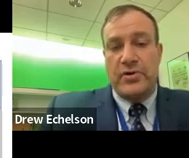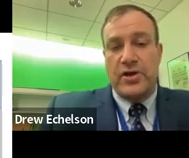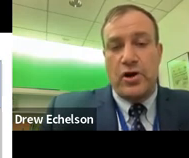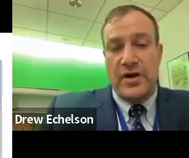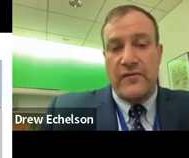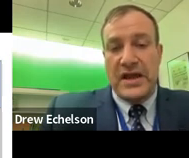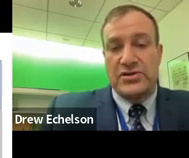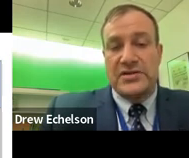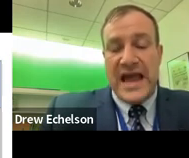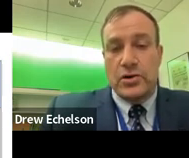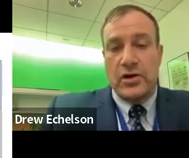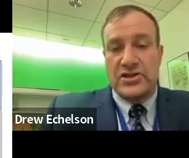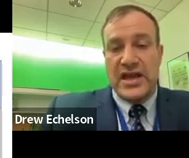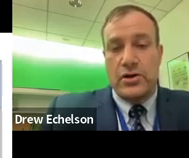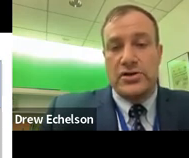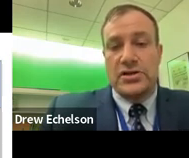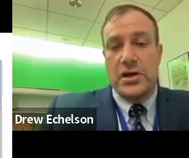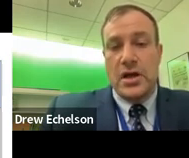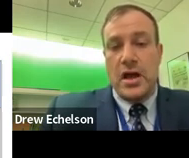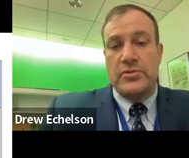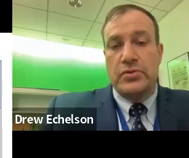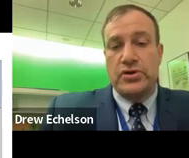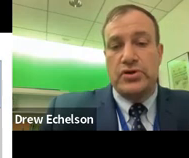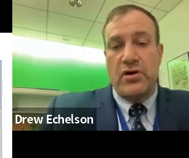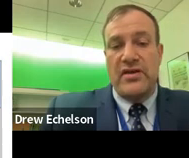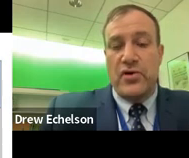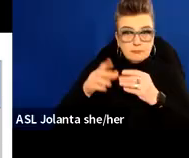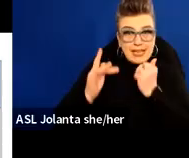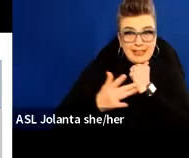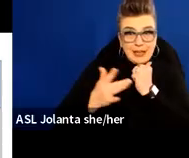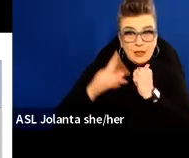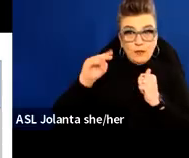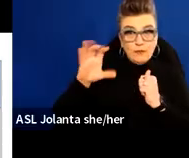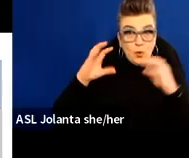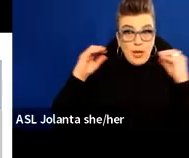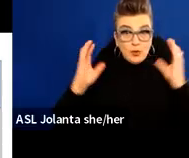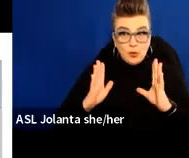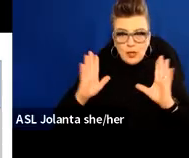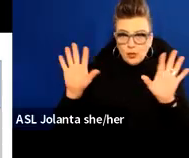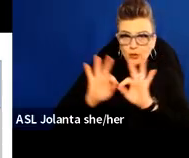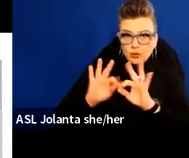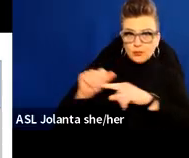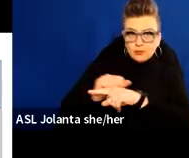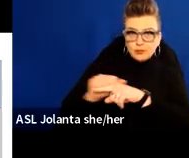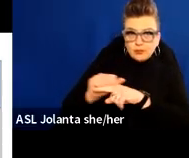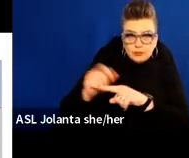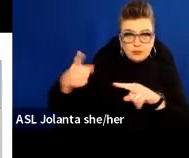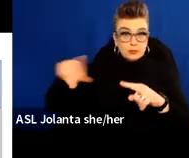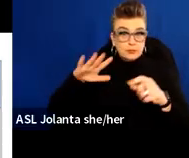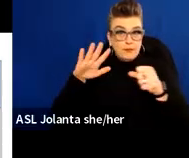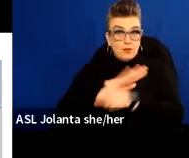partnership with our career vocational technical educators to ensure that those educators are fully trained in